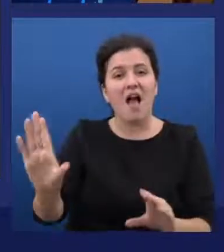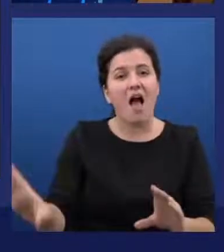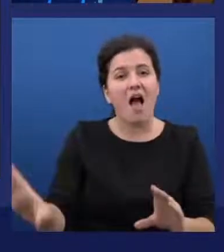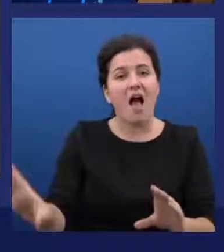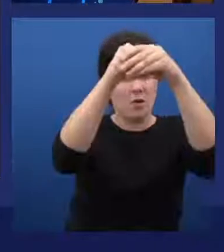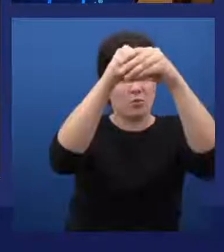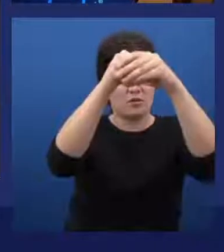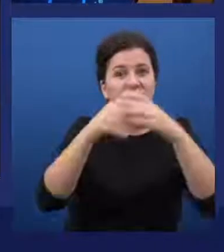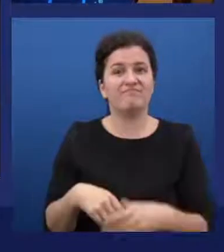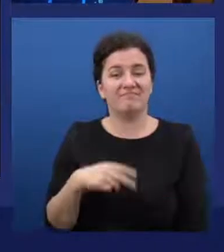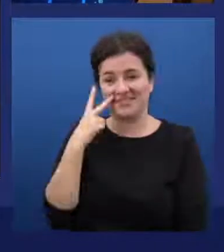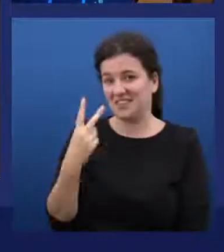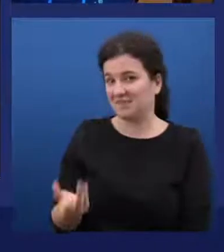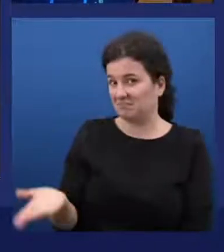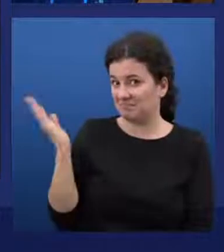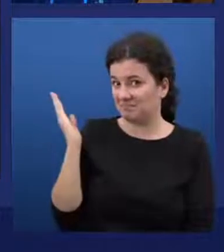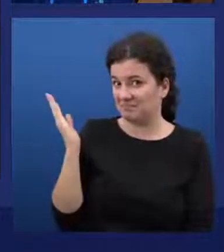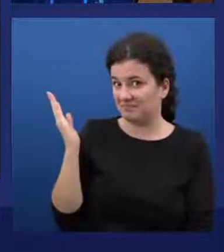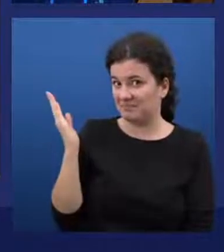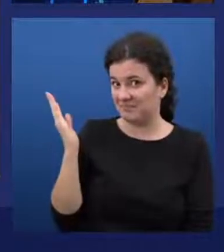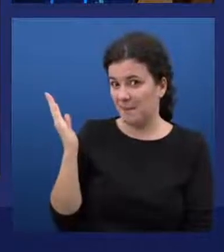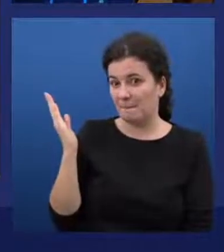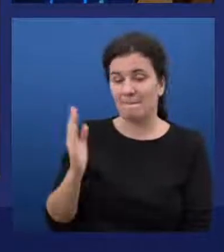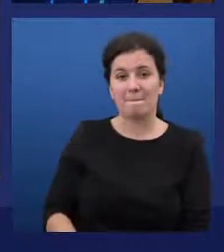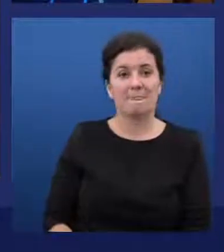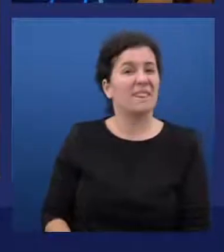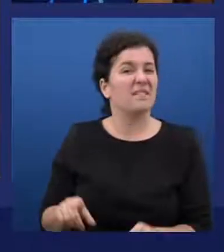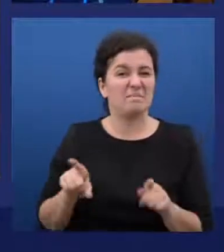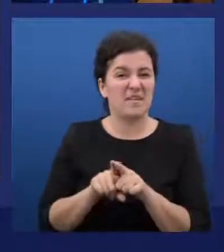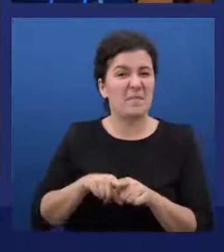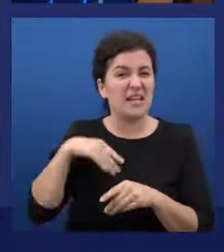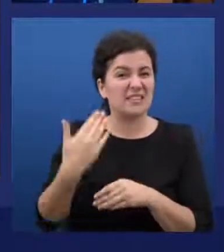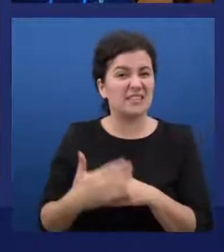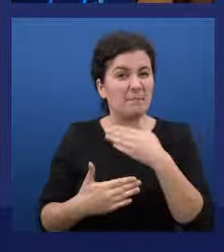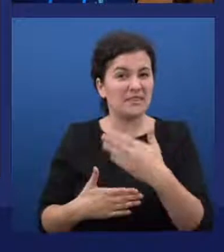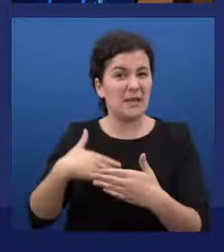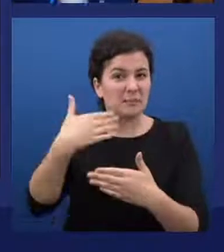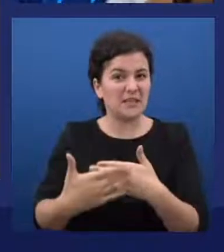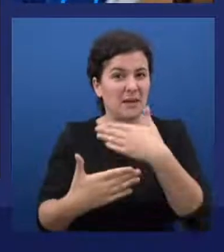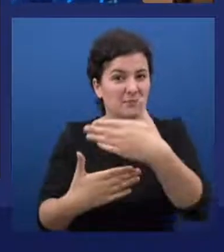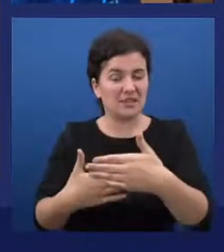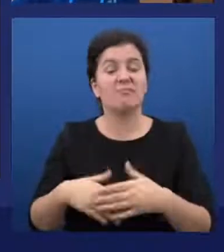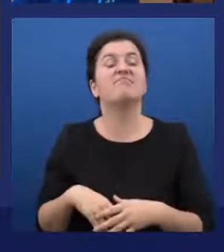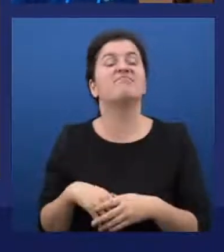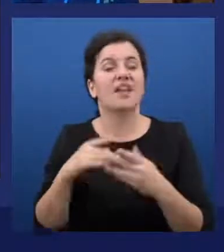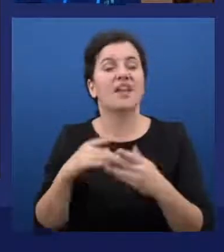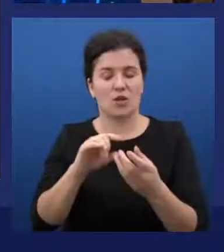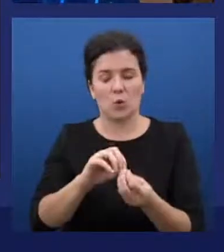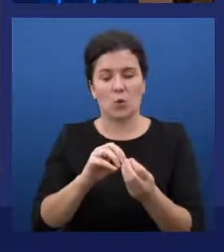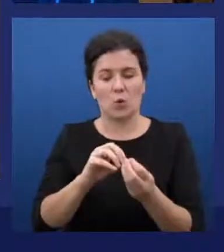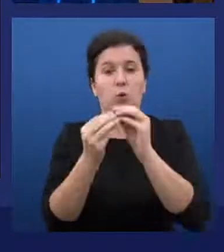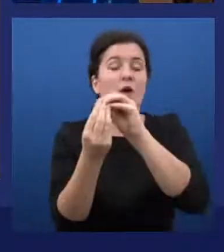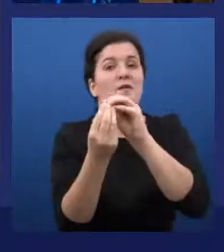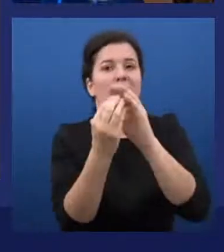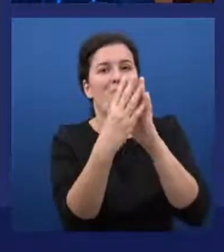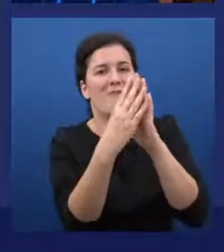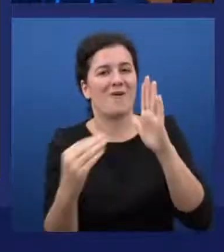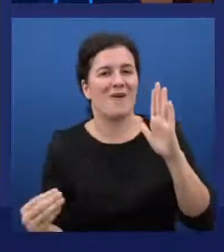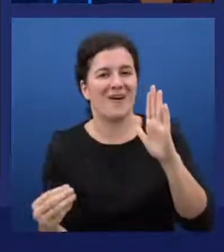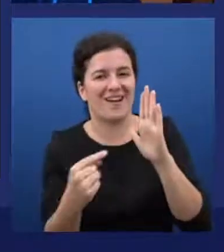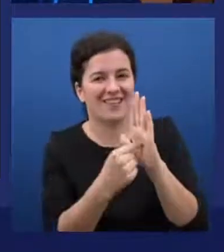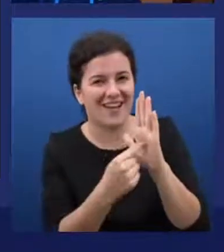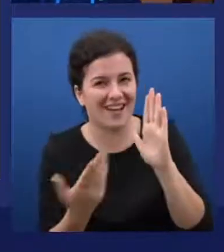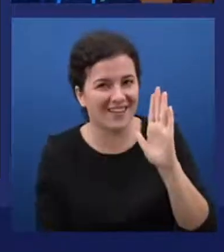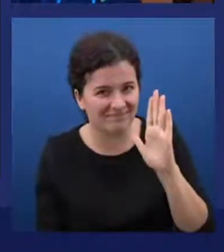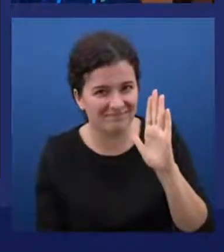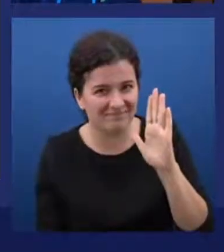There you go. And you follow the steps. You just train your model again. And now we're not going to wait to do that, but just to show you that you